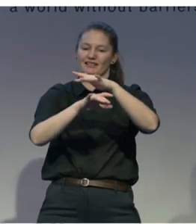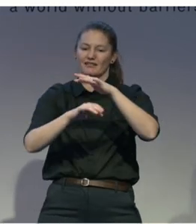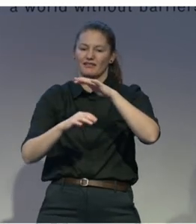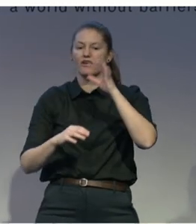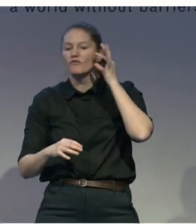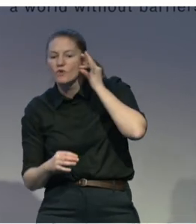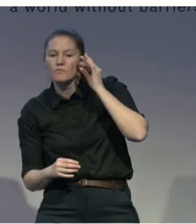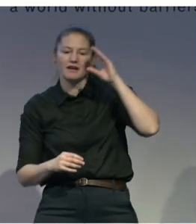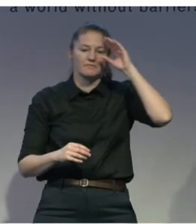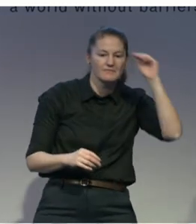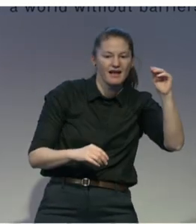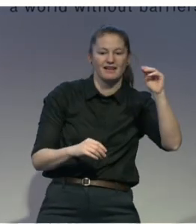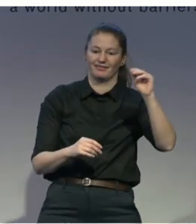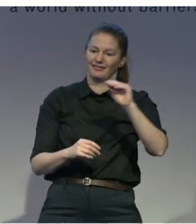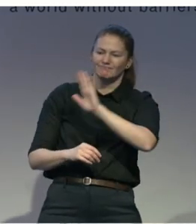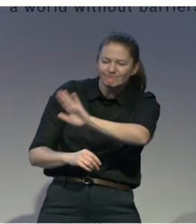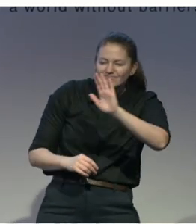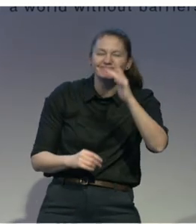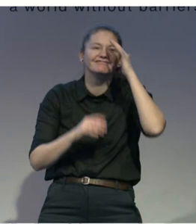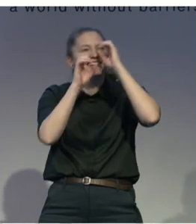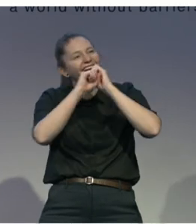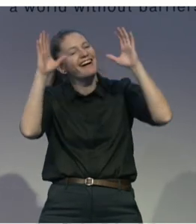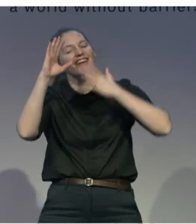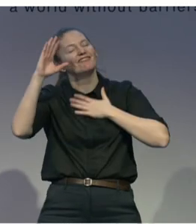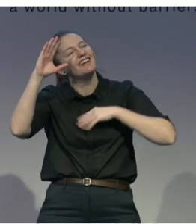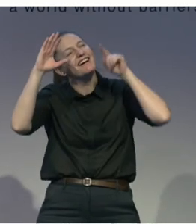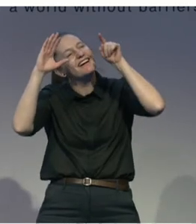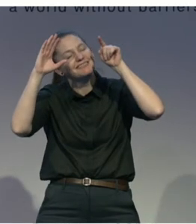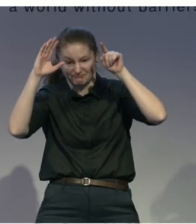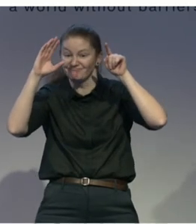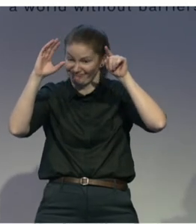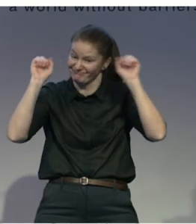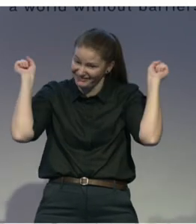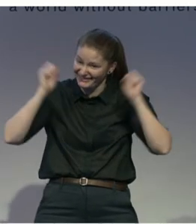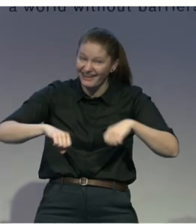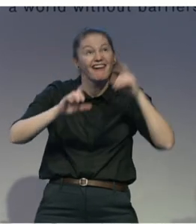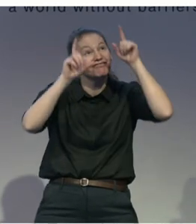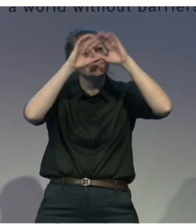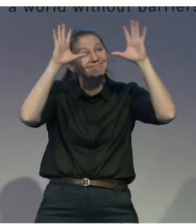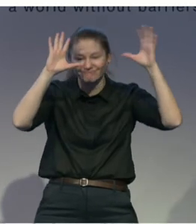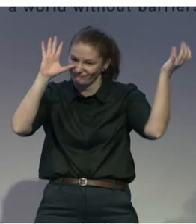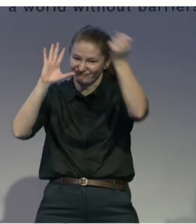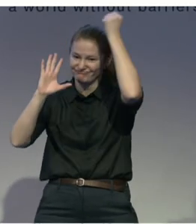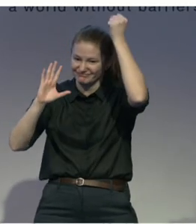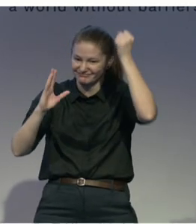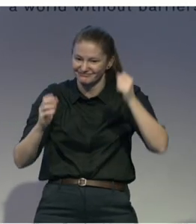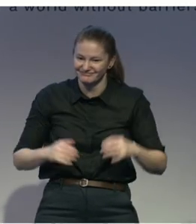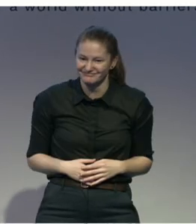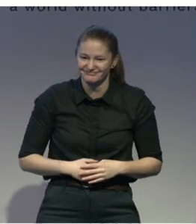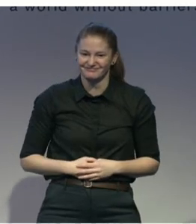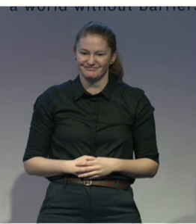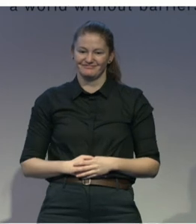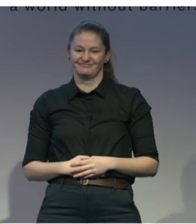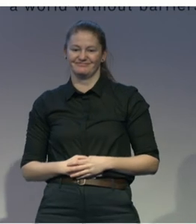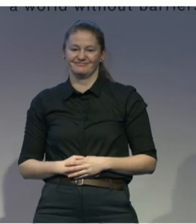dreams. The state knows that this has an ally in this development if it is do things